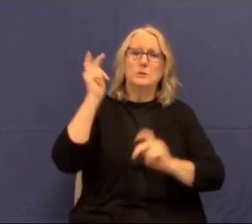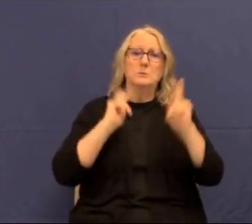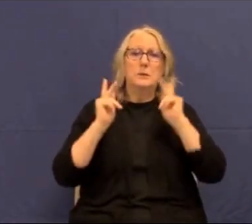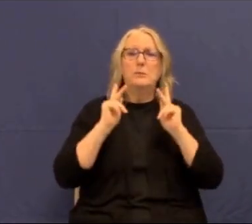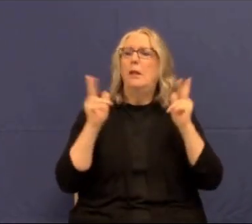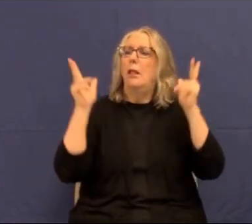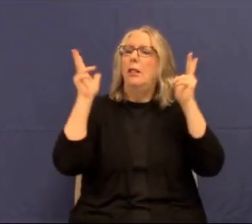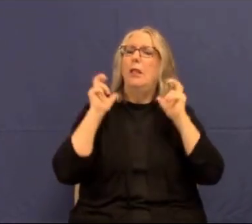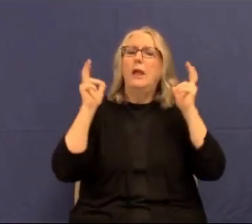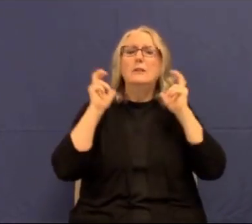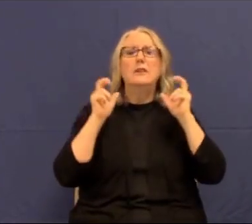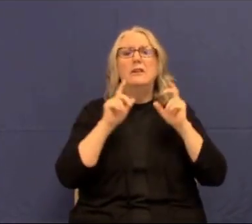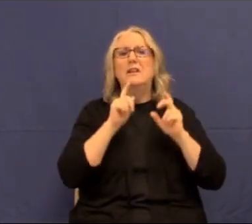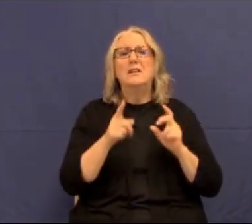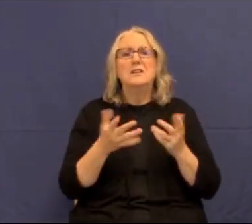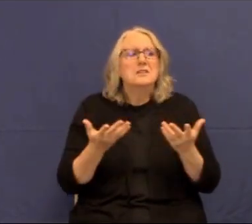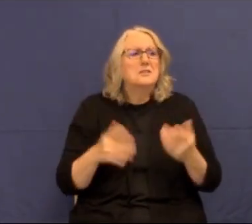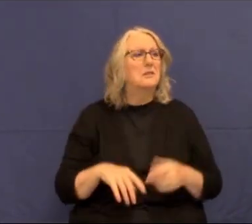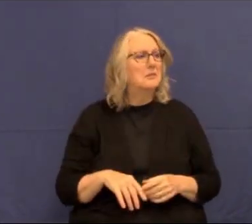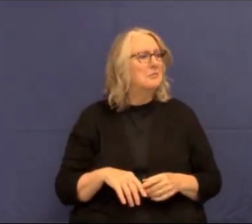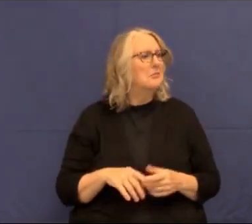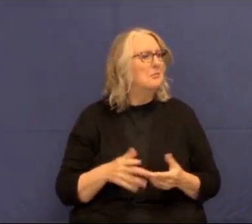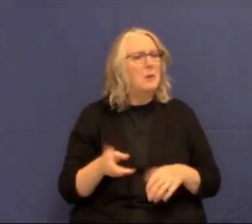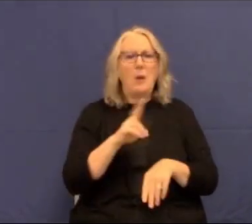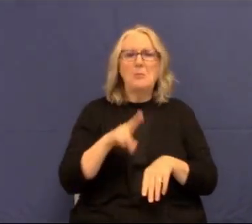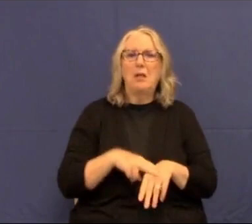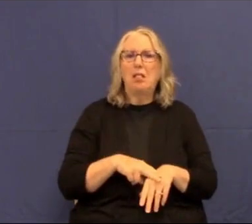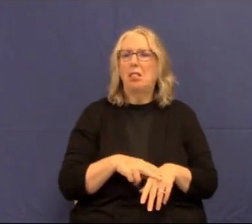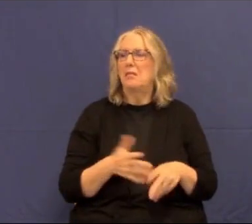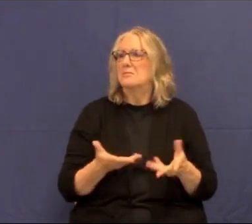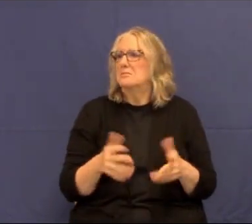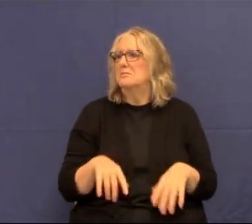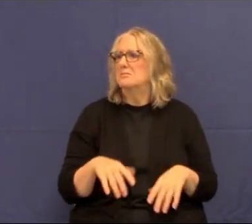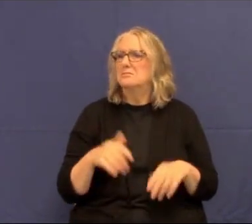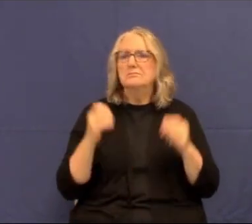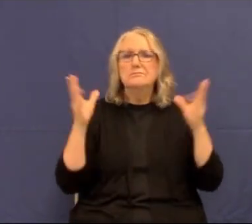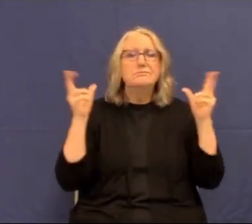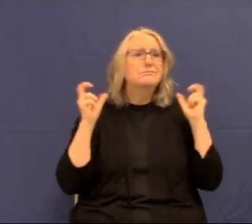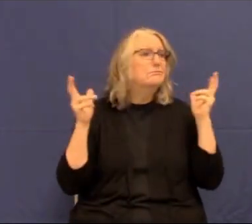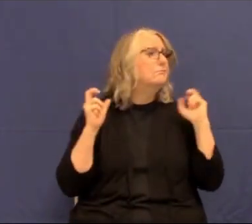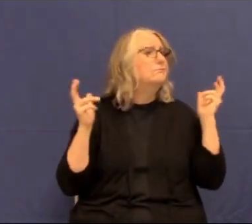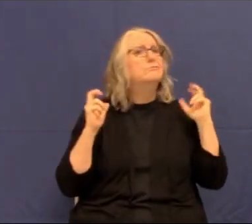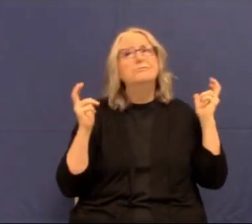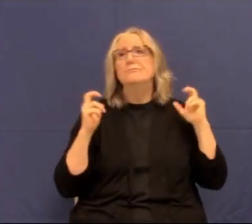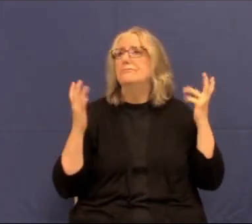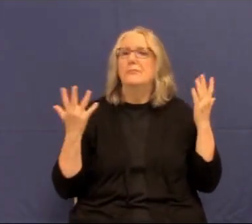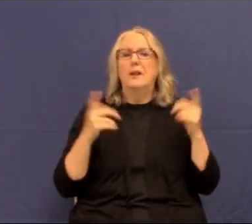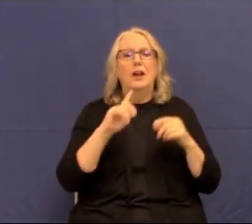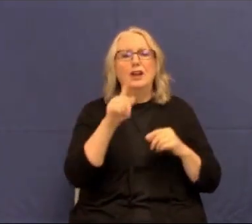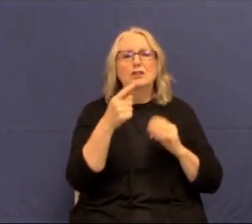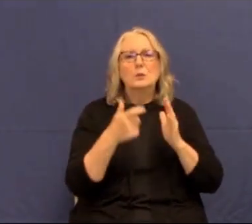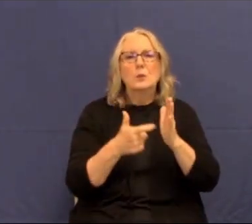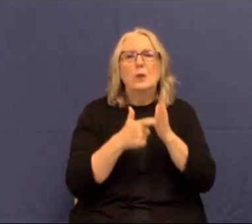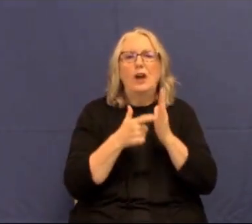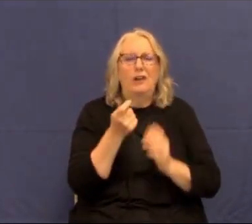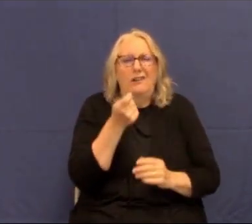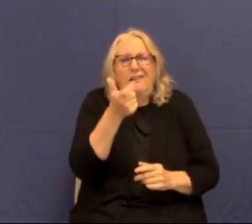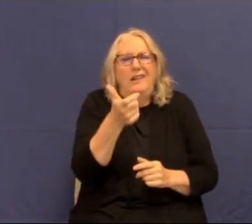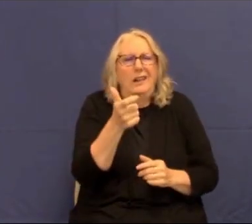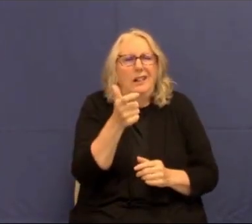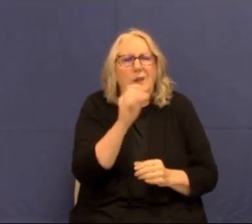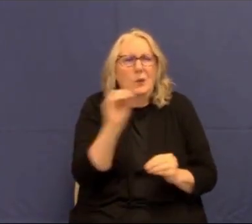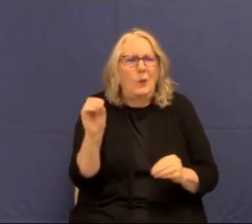most people, listening is kind of more of a passive action, meaning that like it just